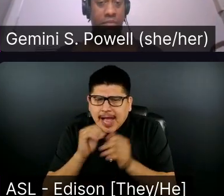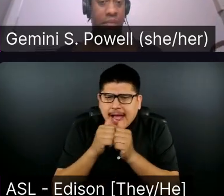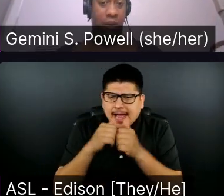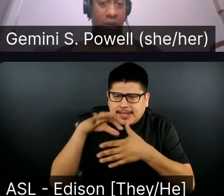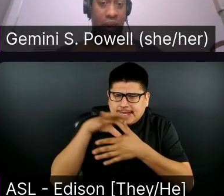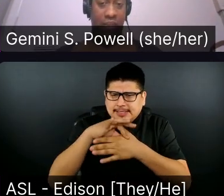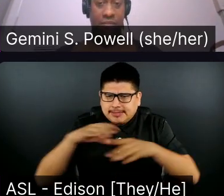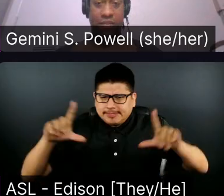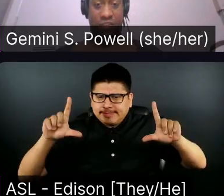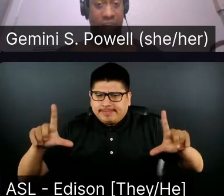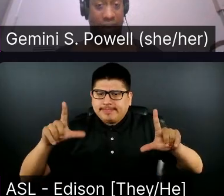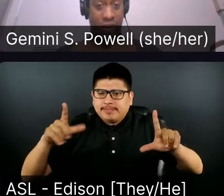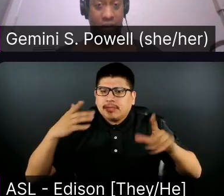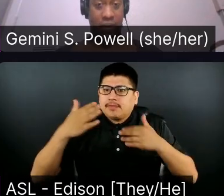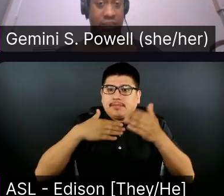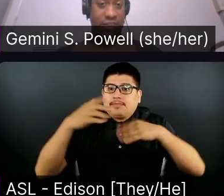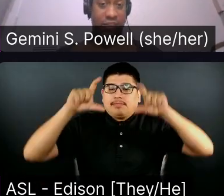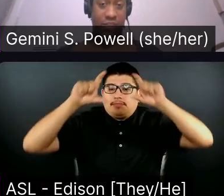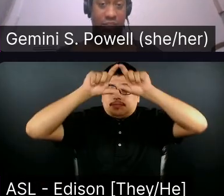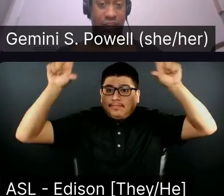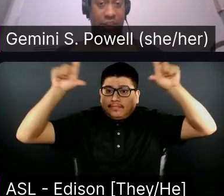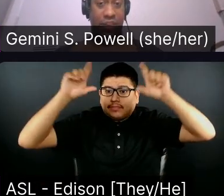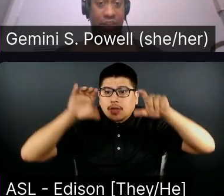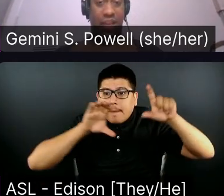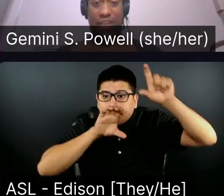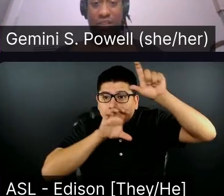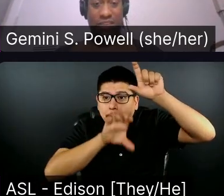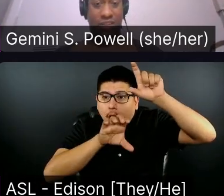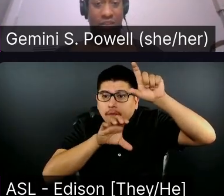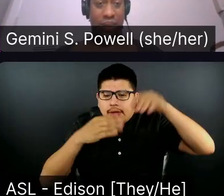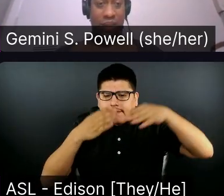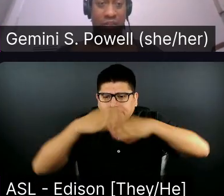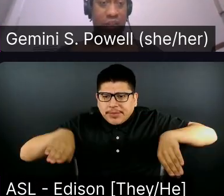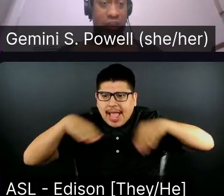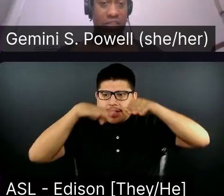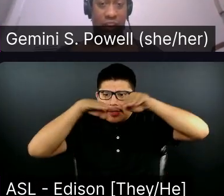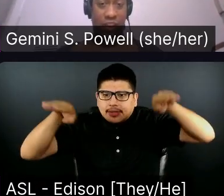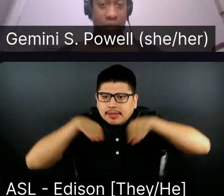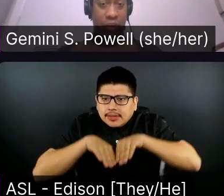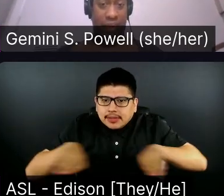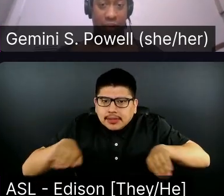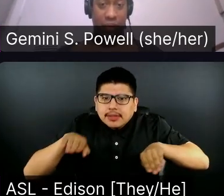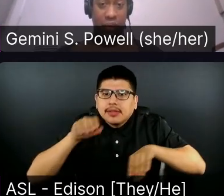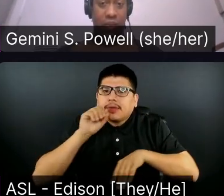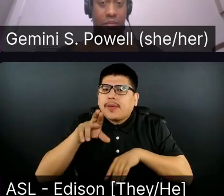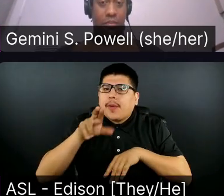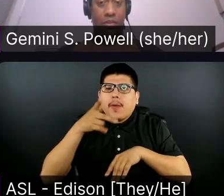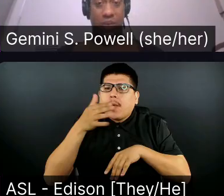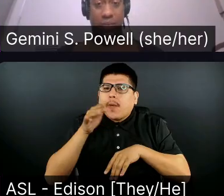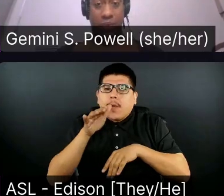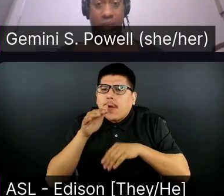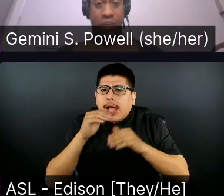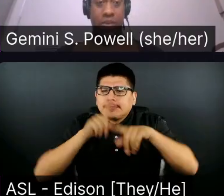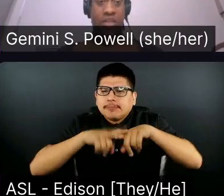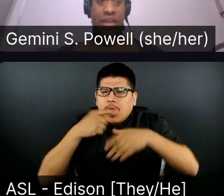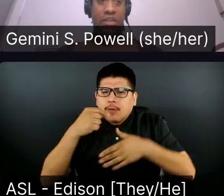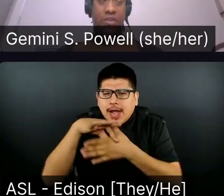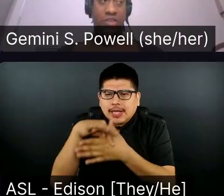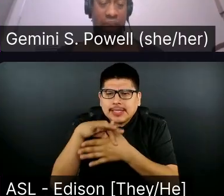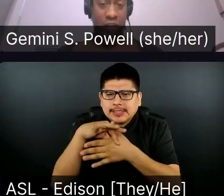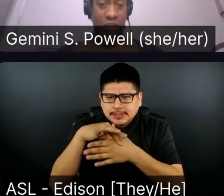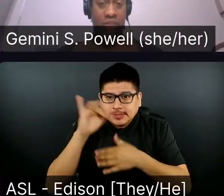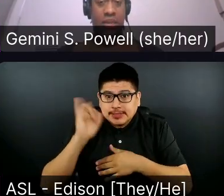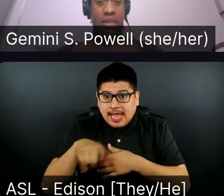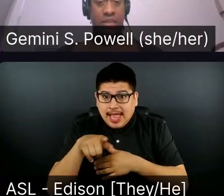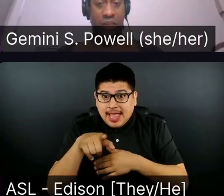heading, paragraph, a divider, etc. A lot of it's going to depend on the content you're putting out. Most people are going to use headings